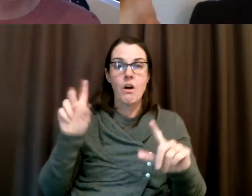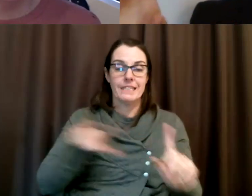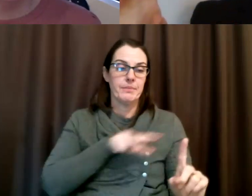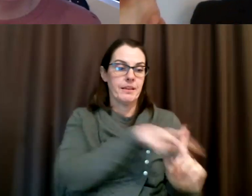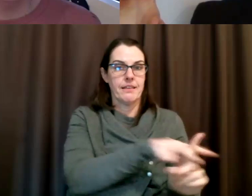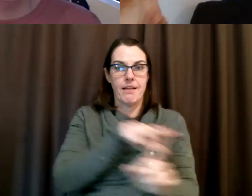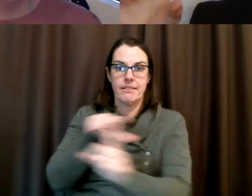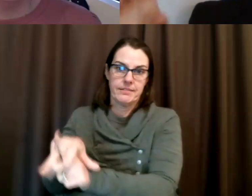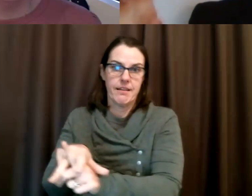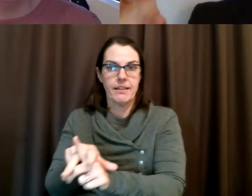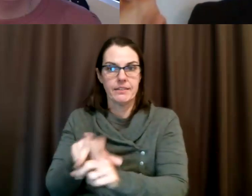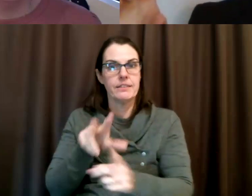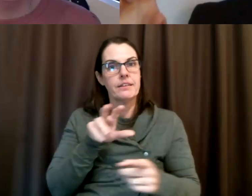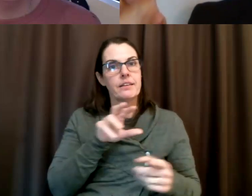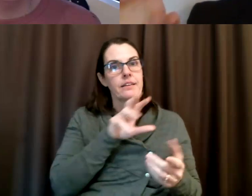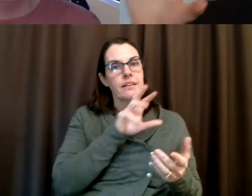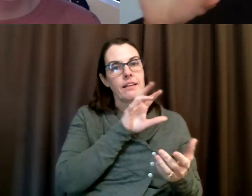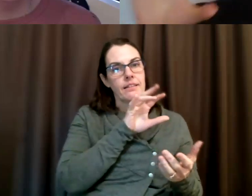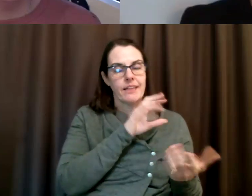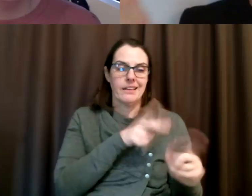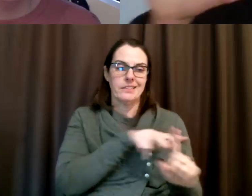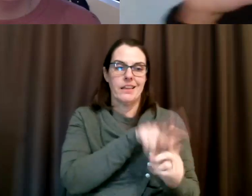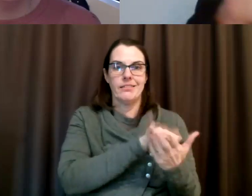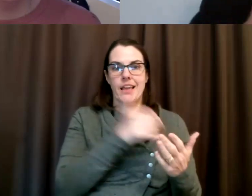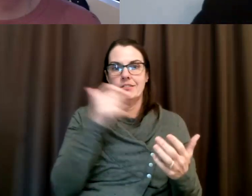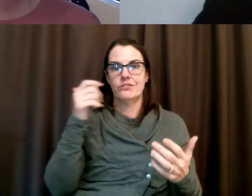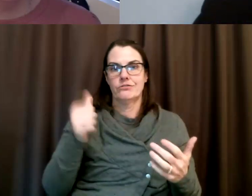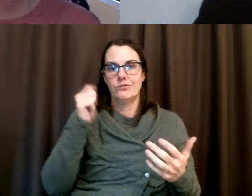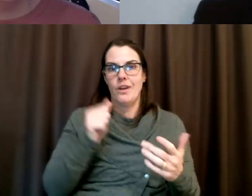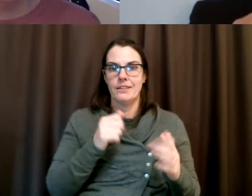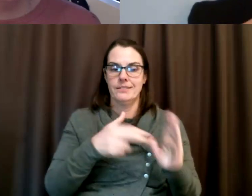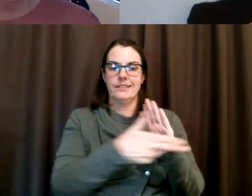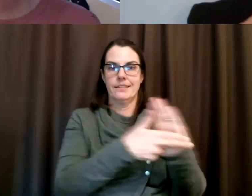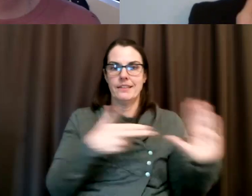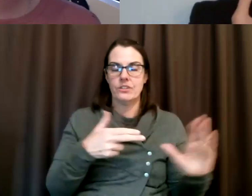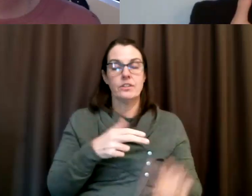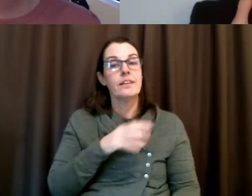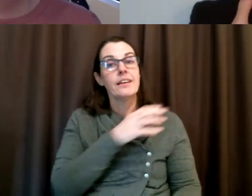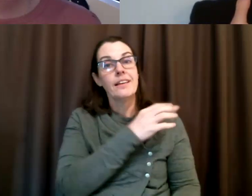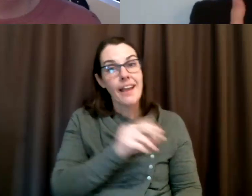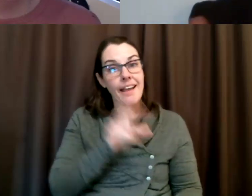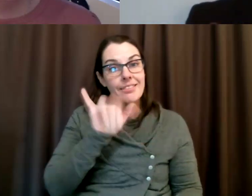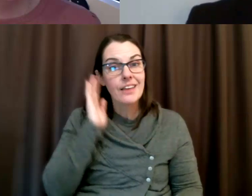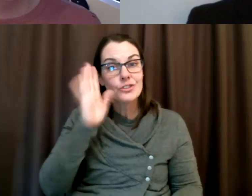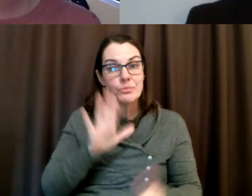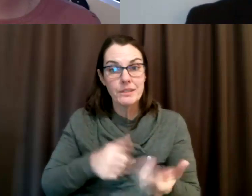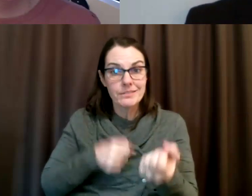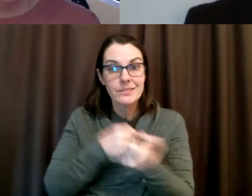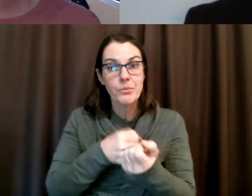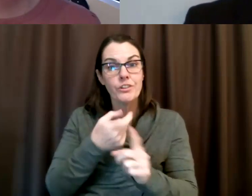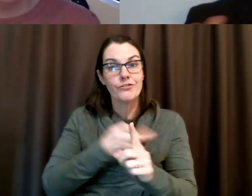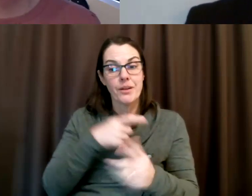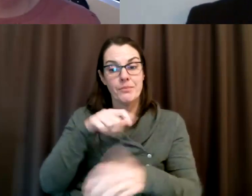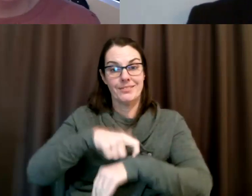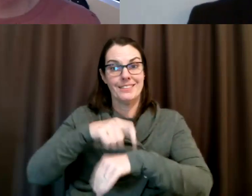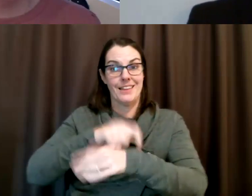grant designation within your accounting software. And that should be substantiated by your by the timesheets, right?